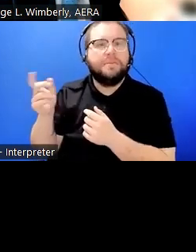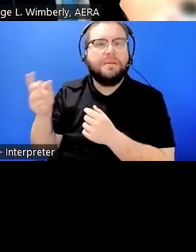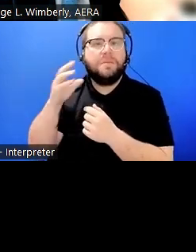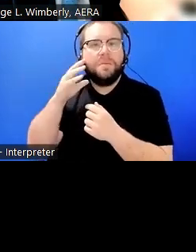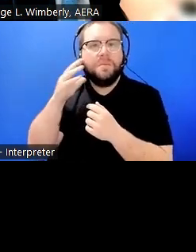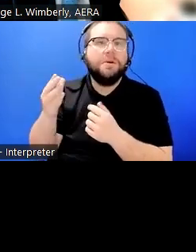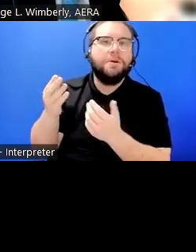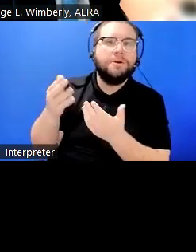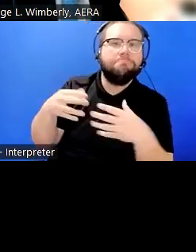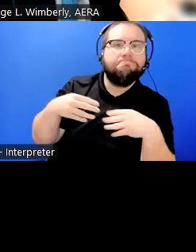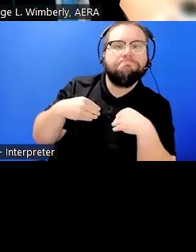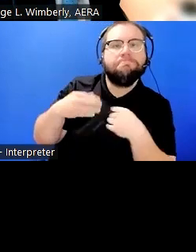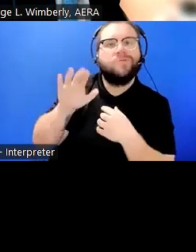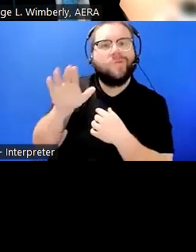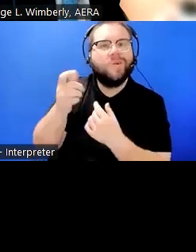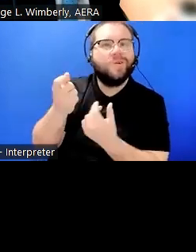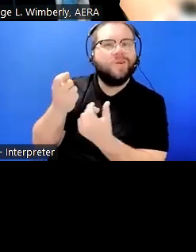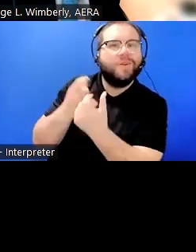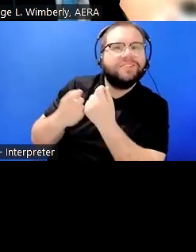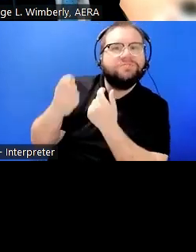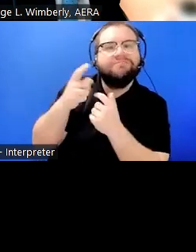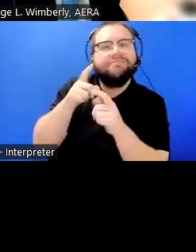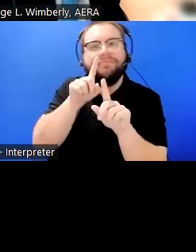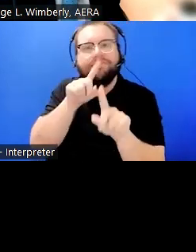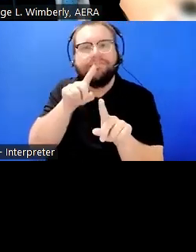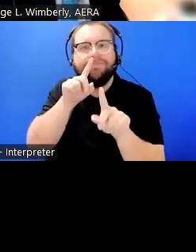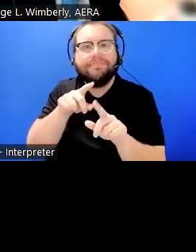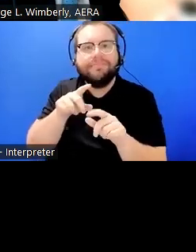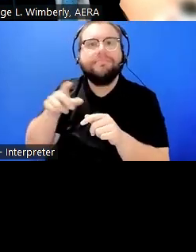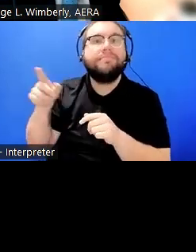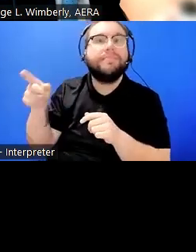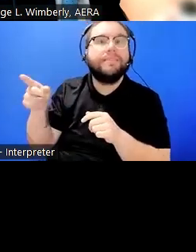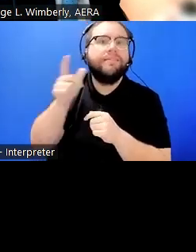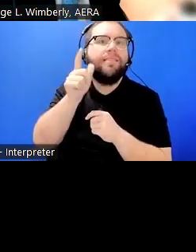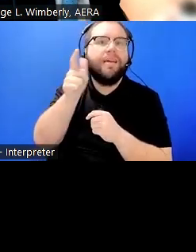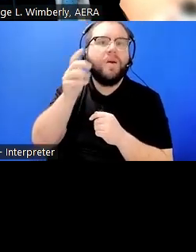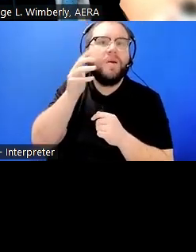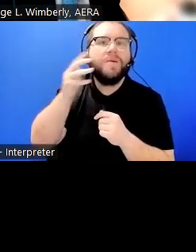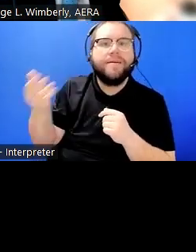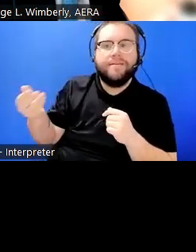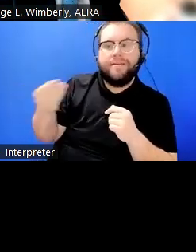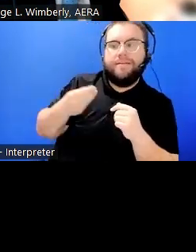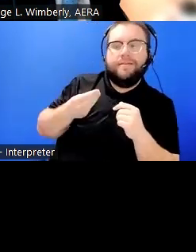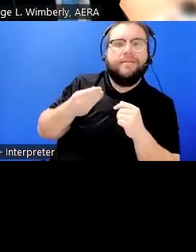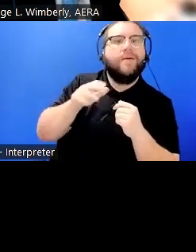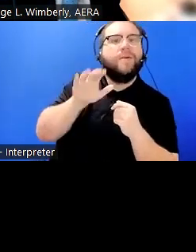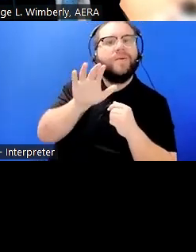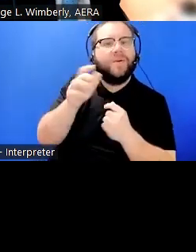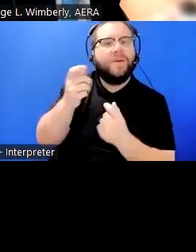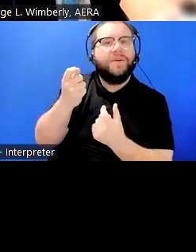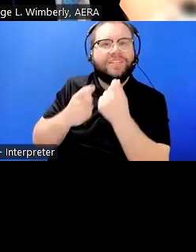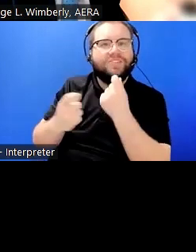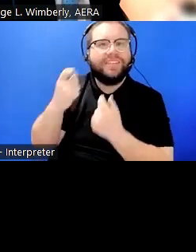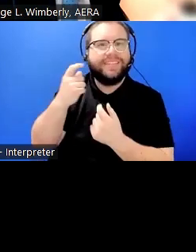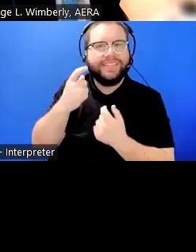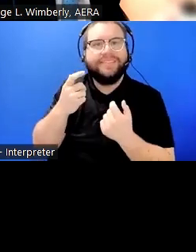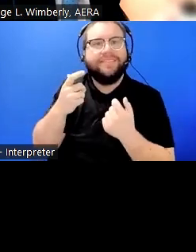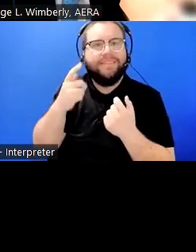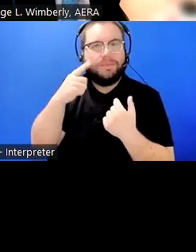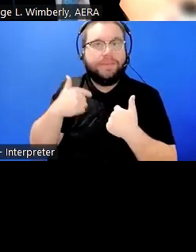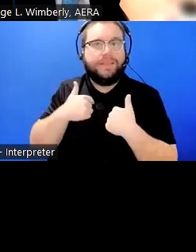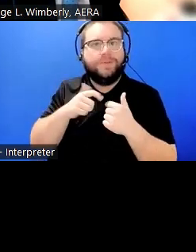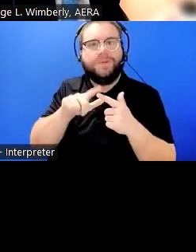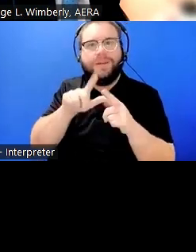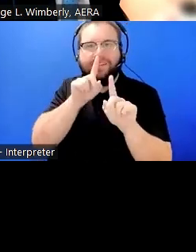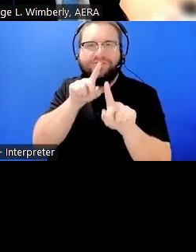will actually be a voice that will provide will give voice to your questions. Because there are so